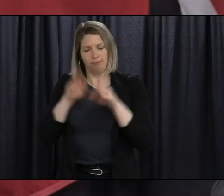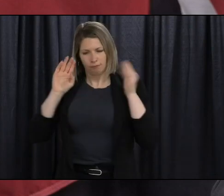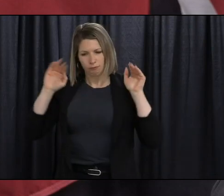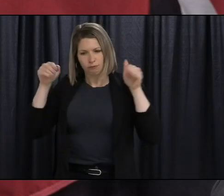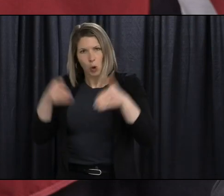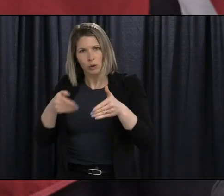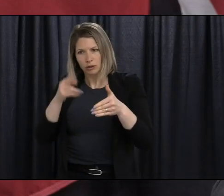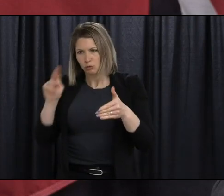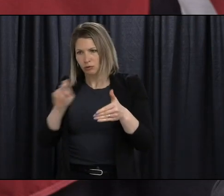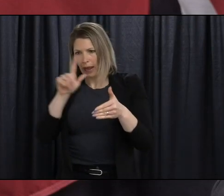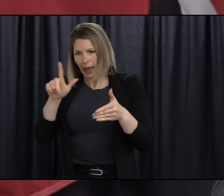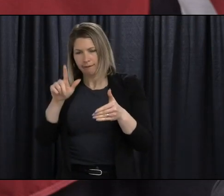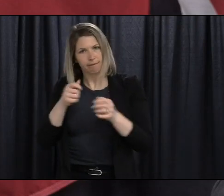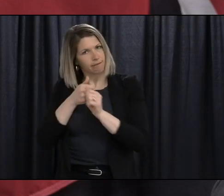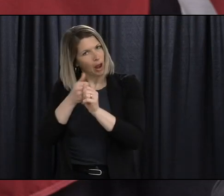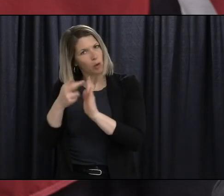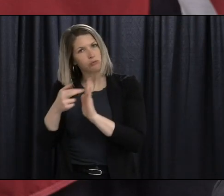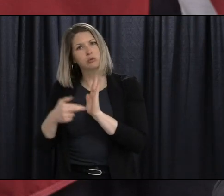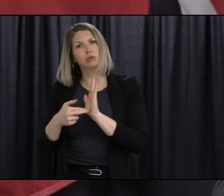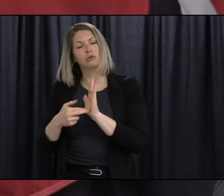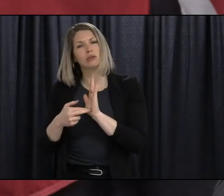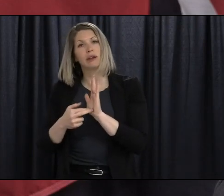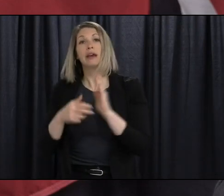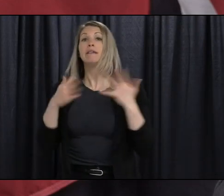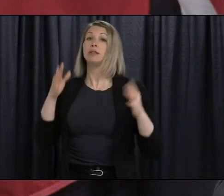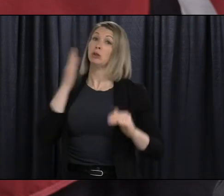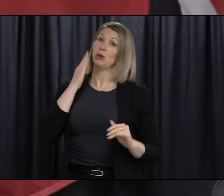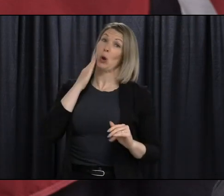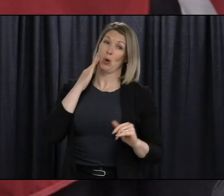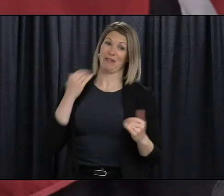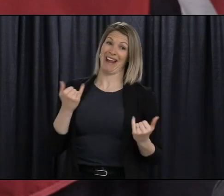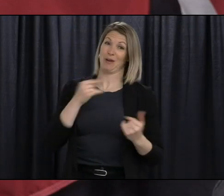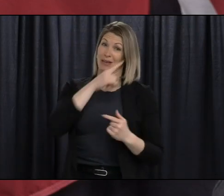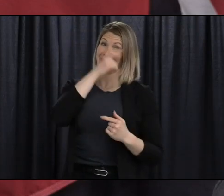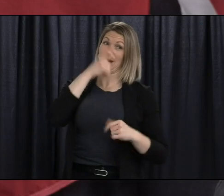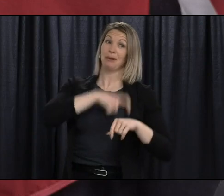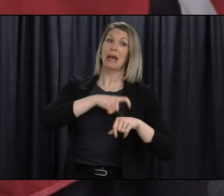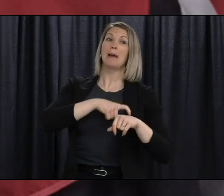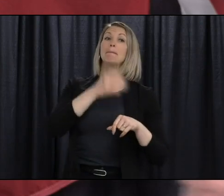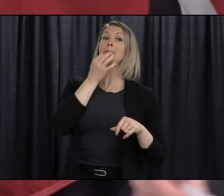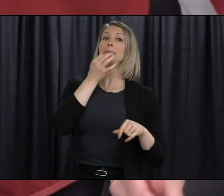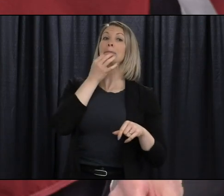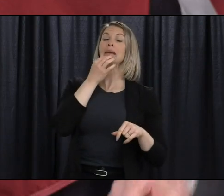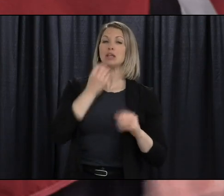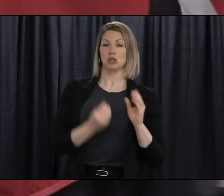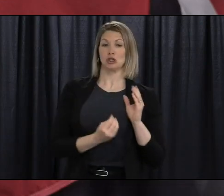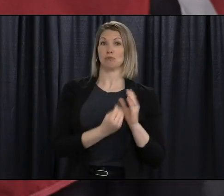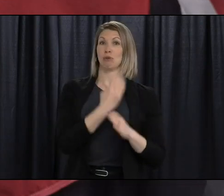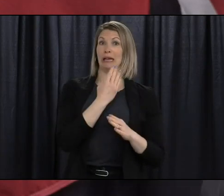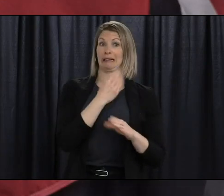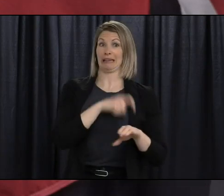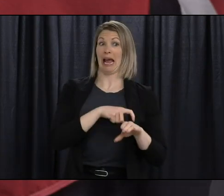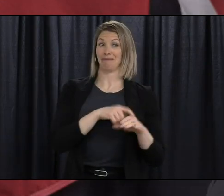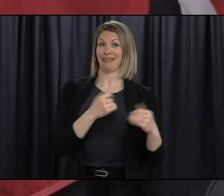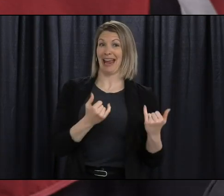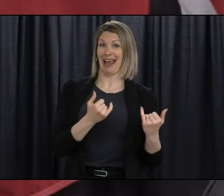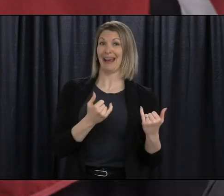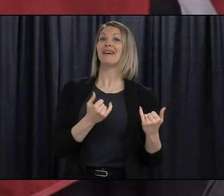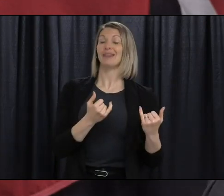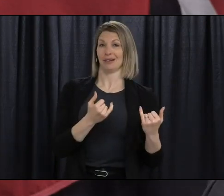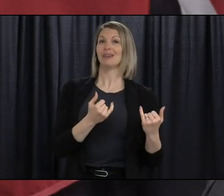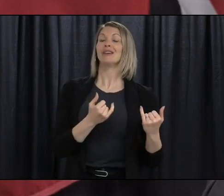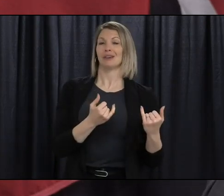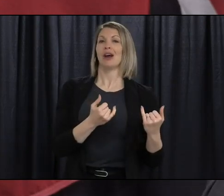arrived, and that means some people are looking at making a new addition. And just recently this morning, we put in place, or Dr.